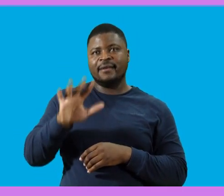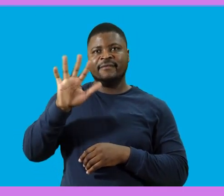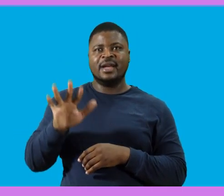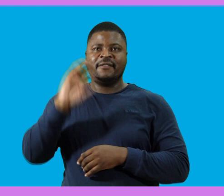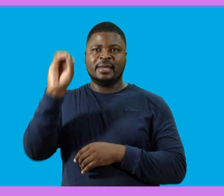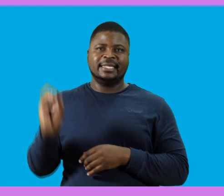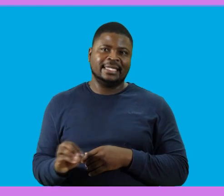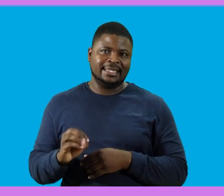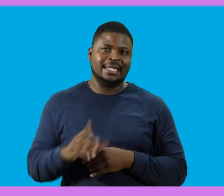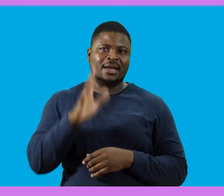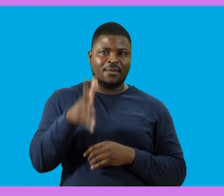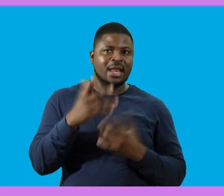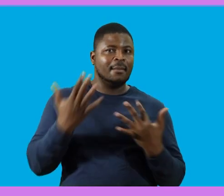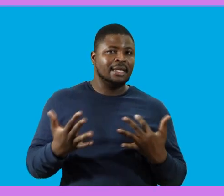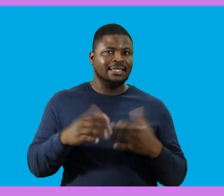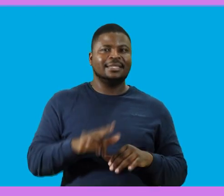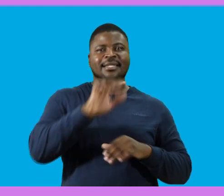5.5%. So it's going to be